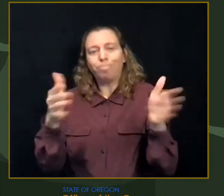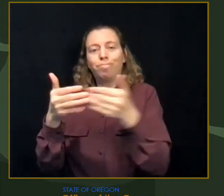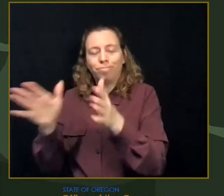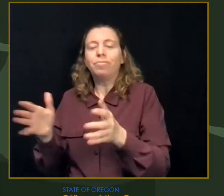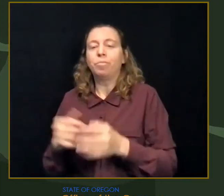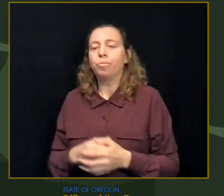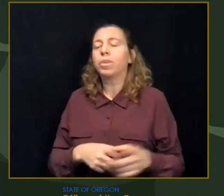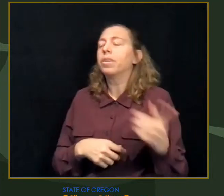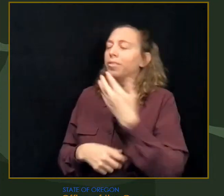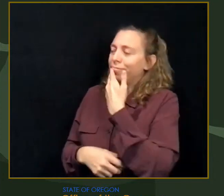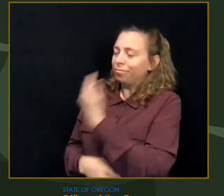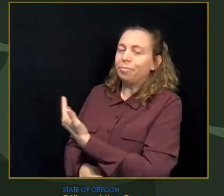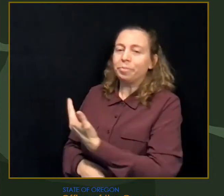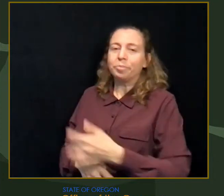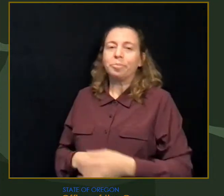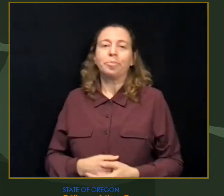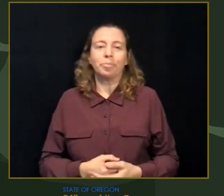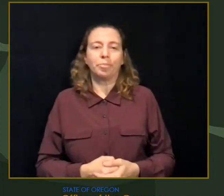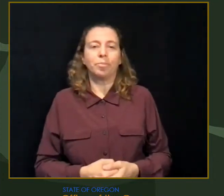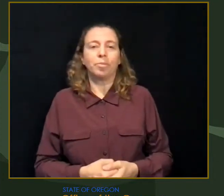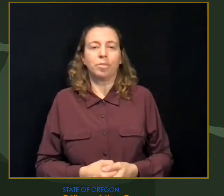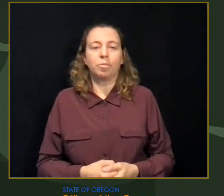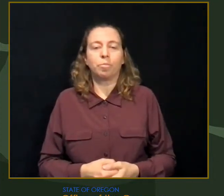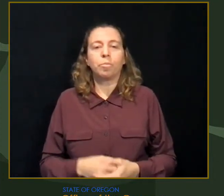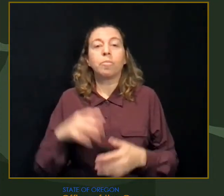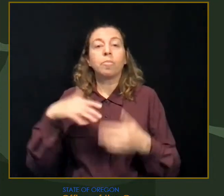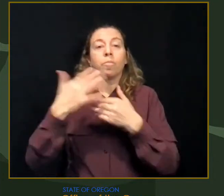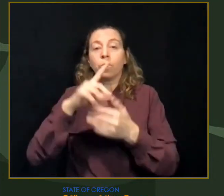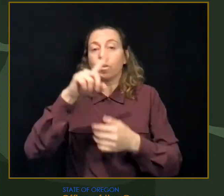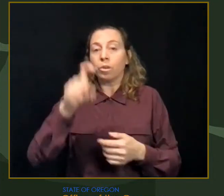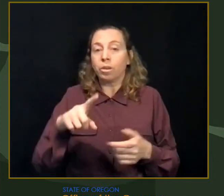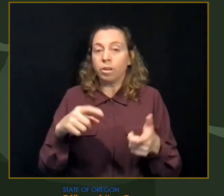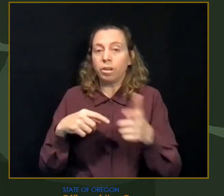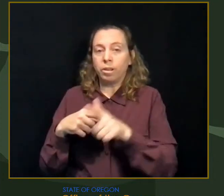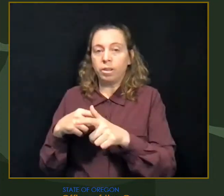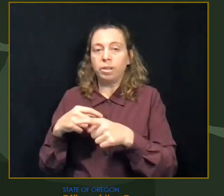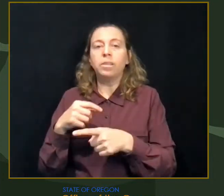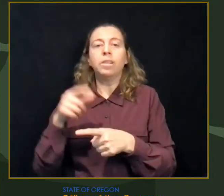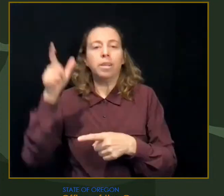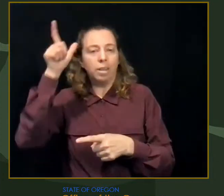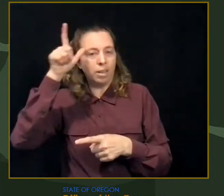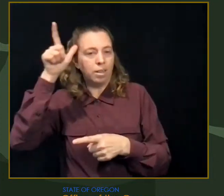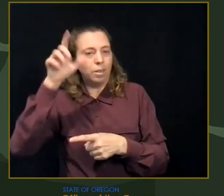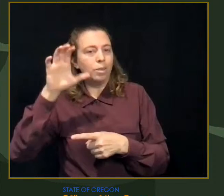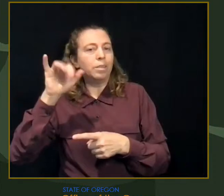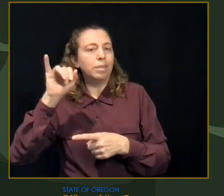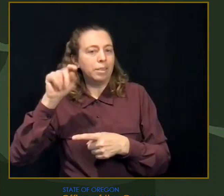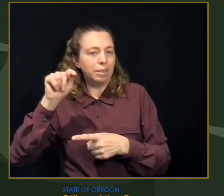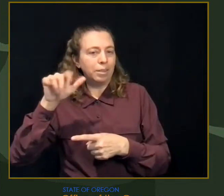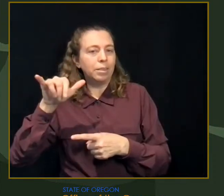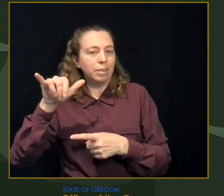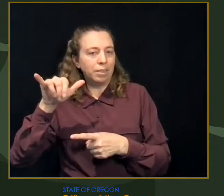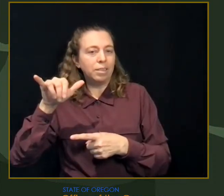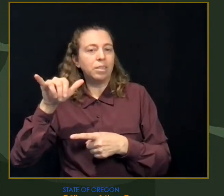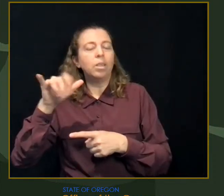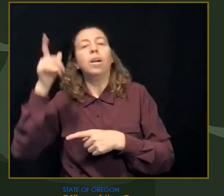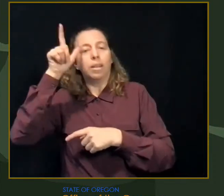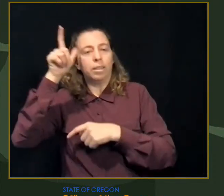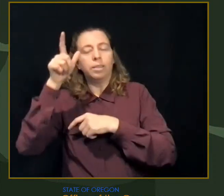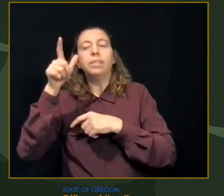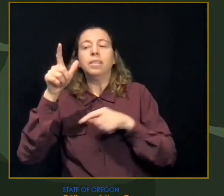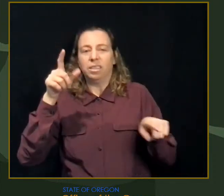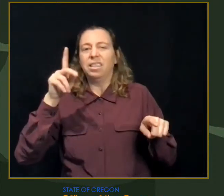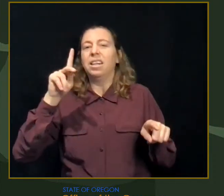Brenna. We'll go next to Lincoln Graves with K2. Go ahead, Lincoln. Yes, thank you for taking my question.